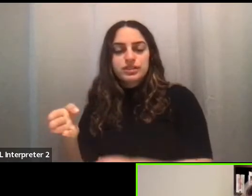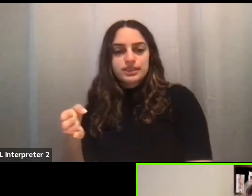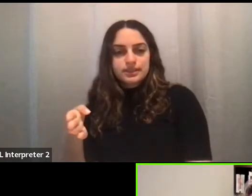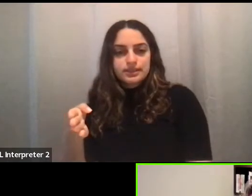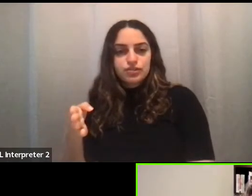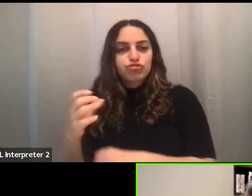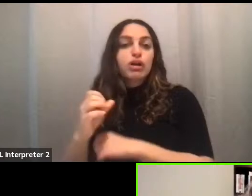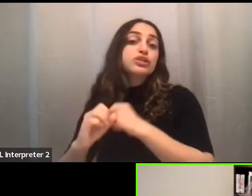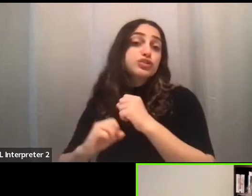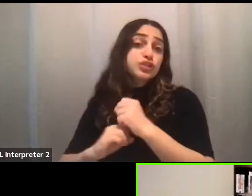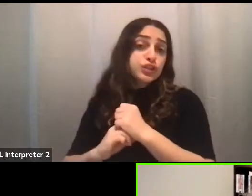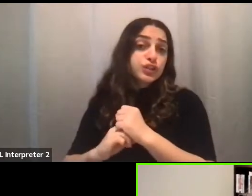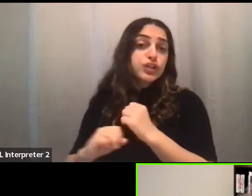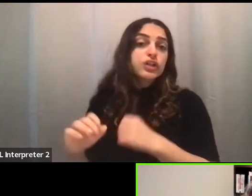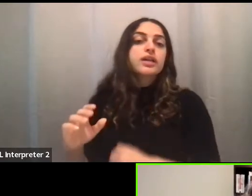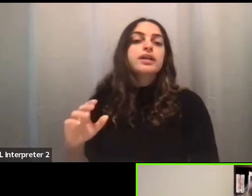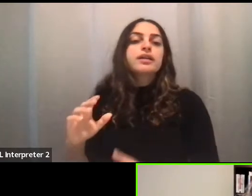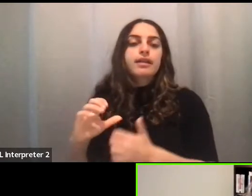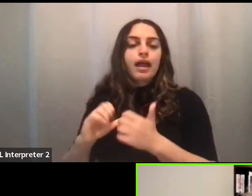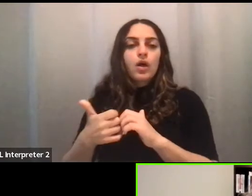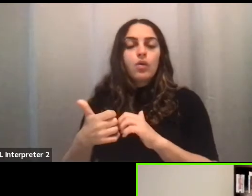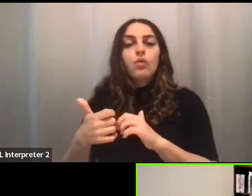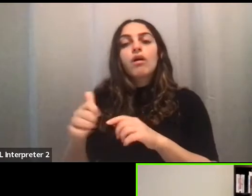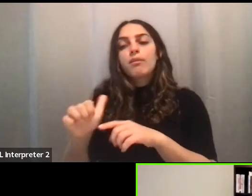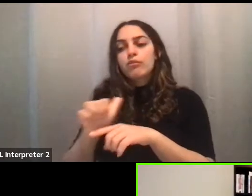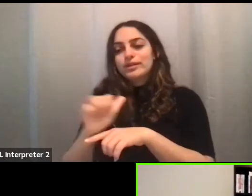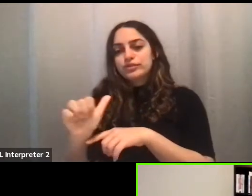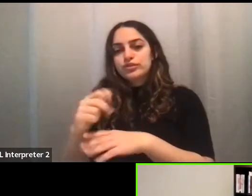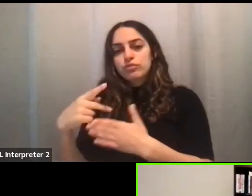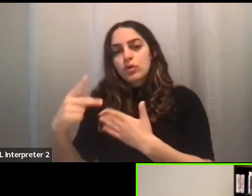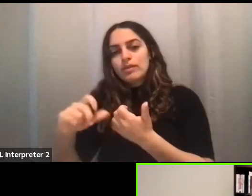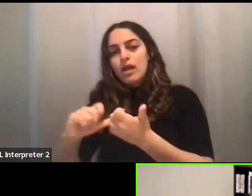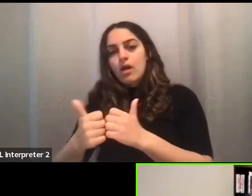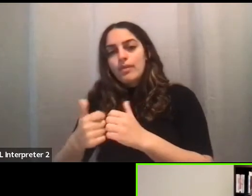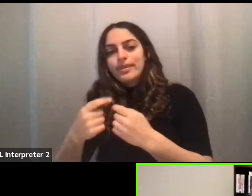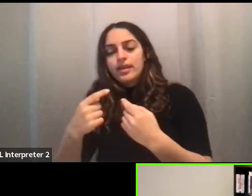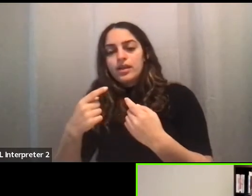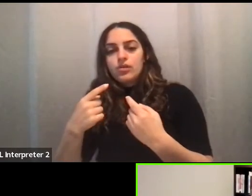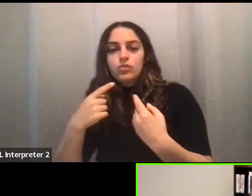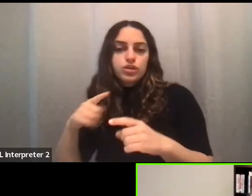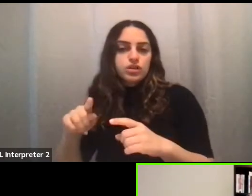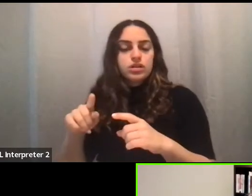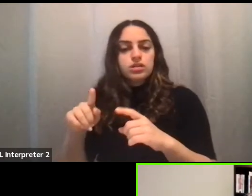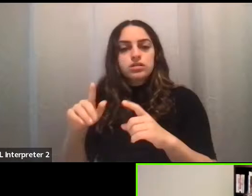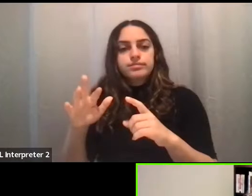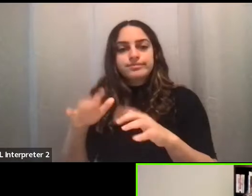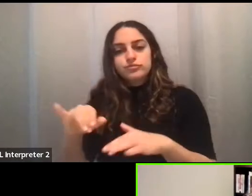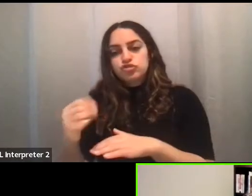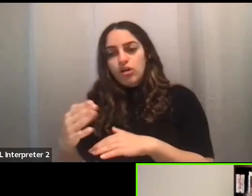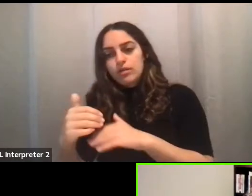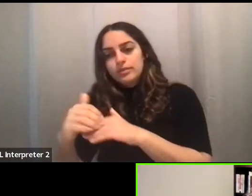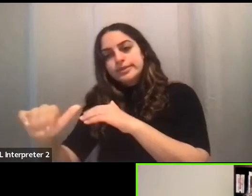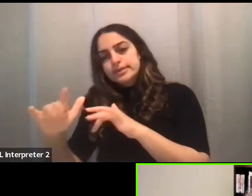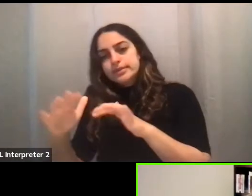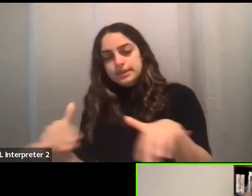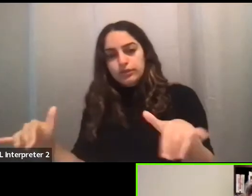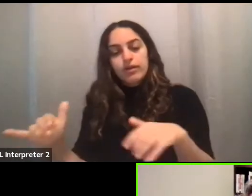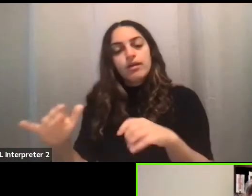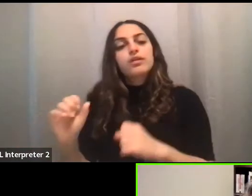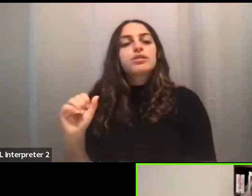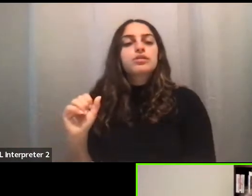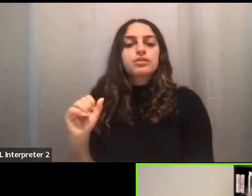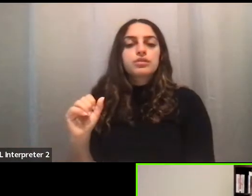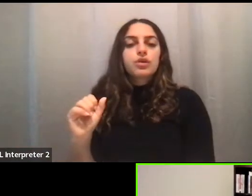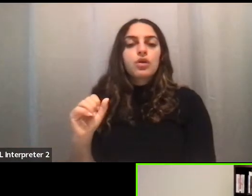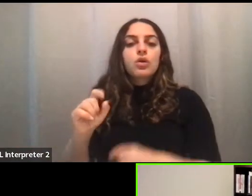structure and how apprenticeship programs worked how dispatched to jobs worked etc um start it